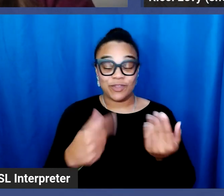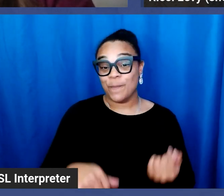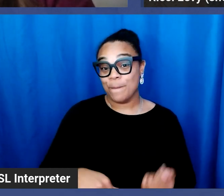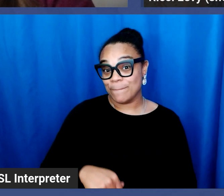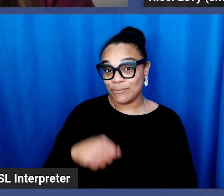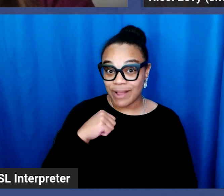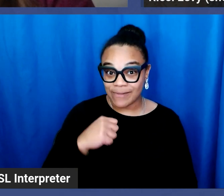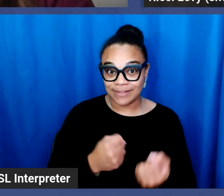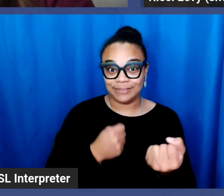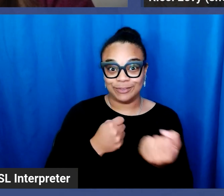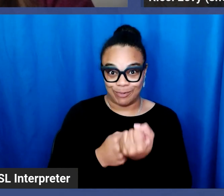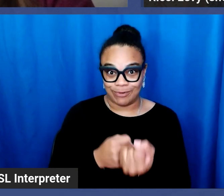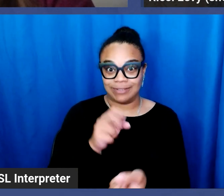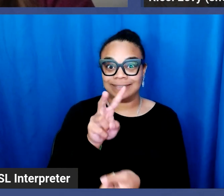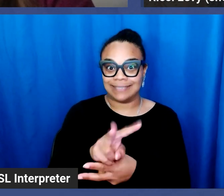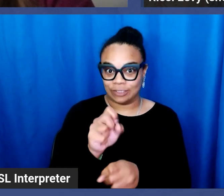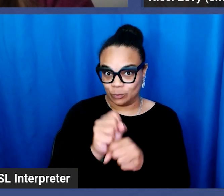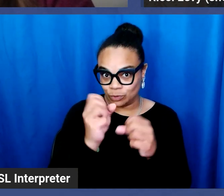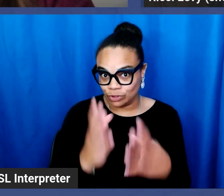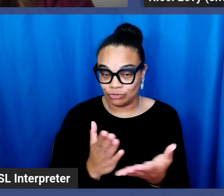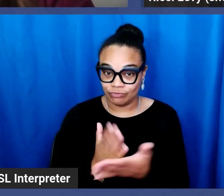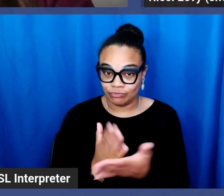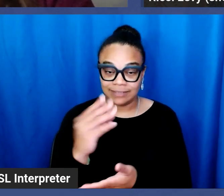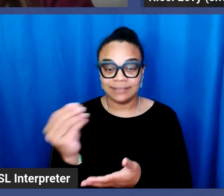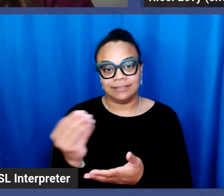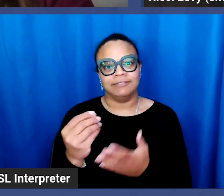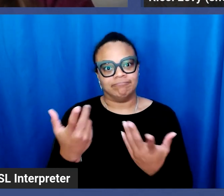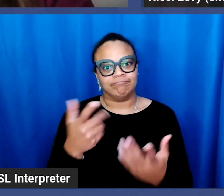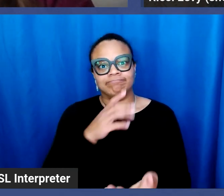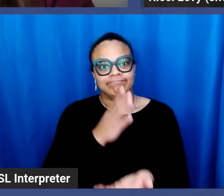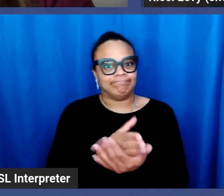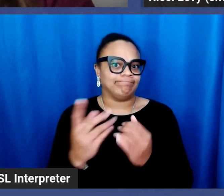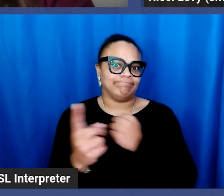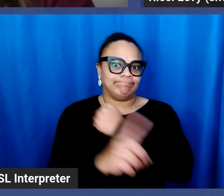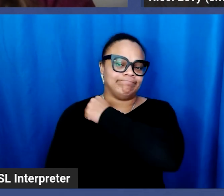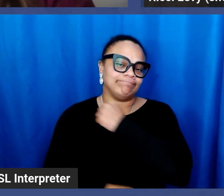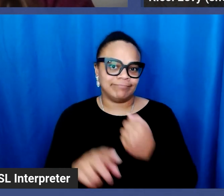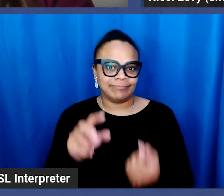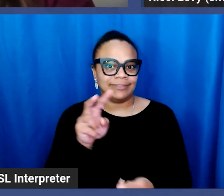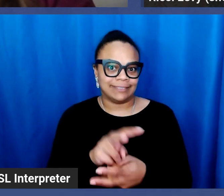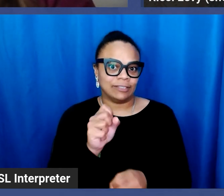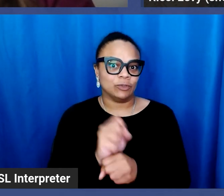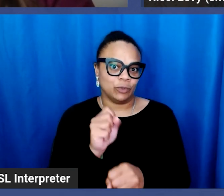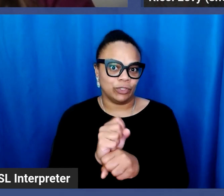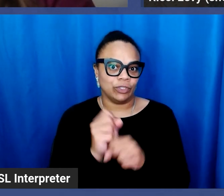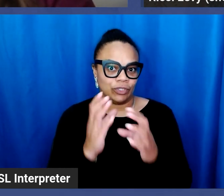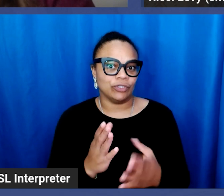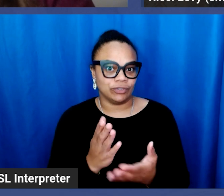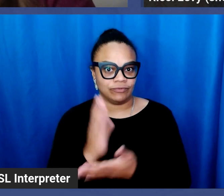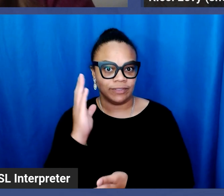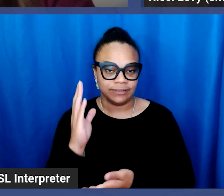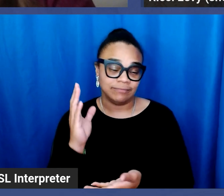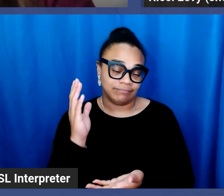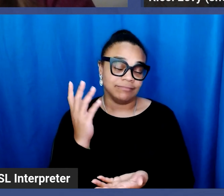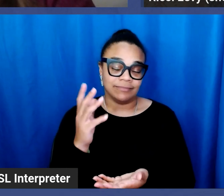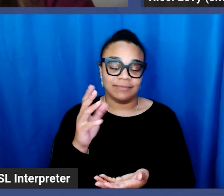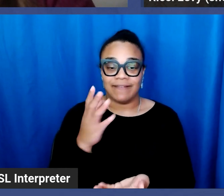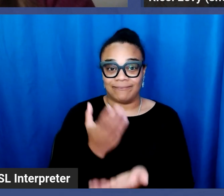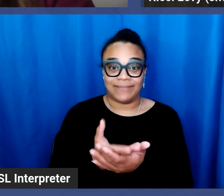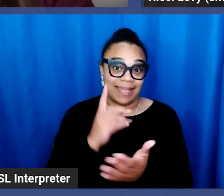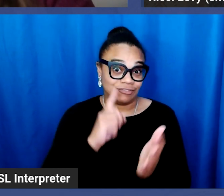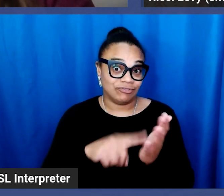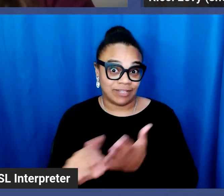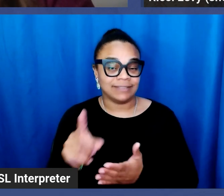proudly supportive of sex worker rights and the decriminalization of sex work. And so that series of fact checks very much works towards that